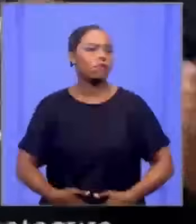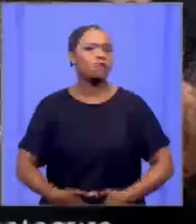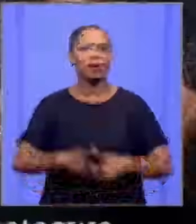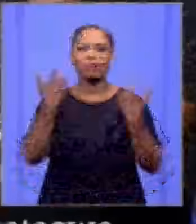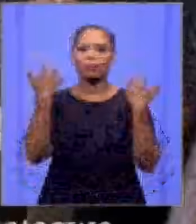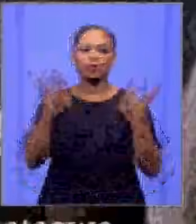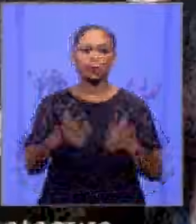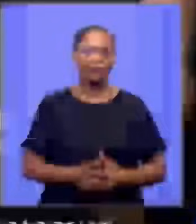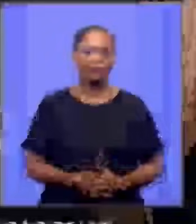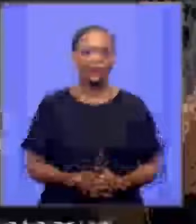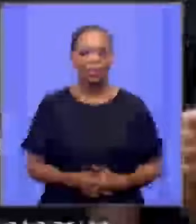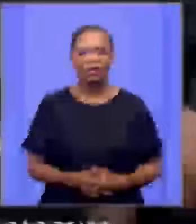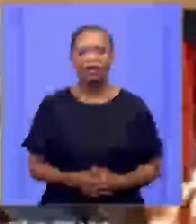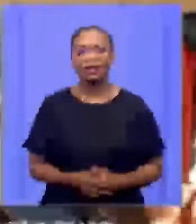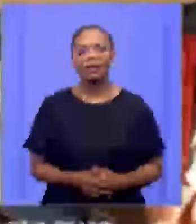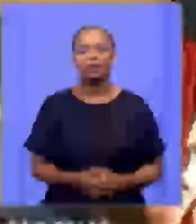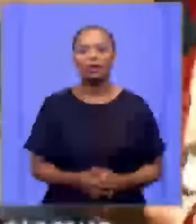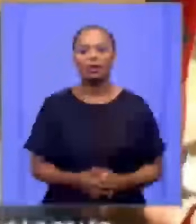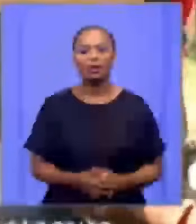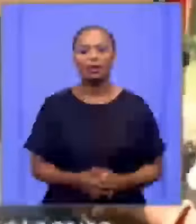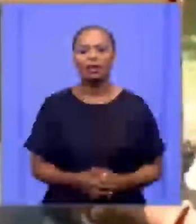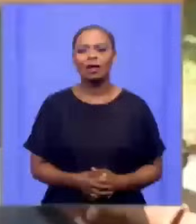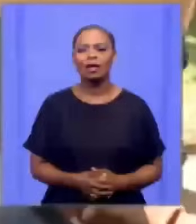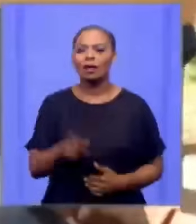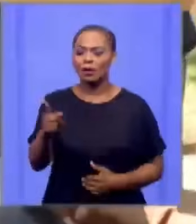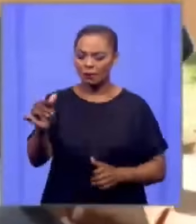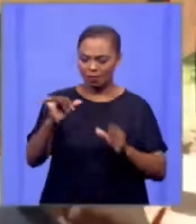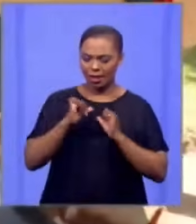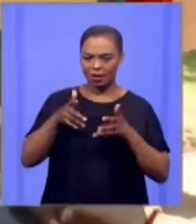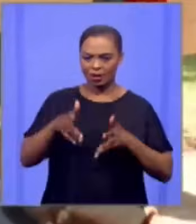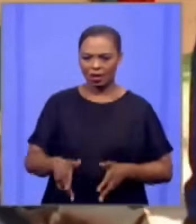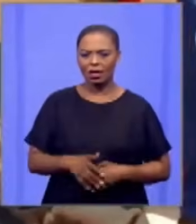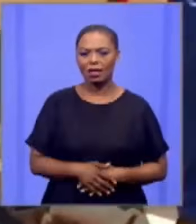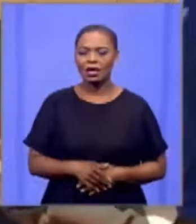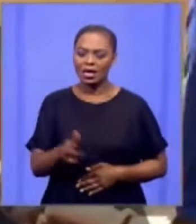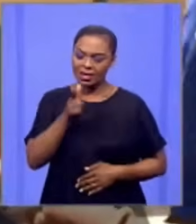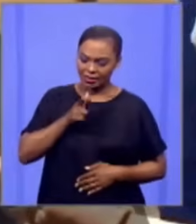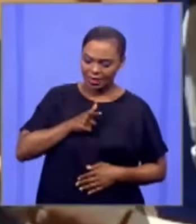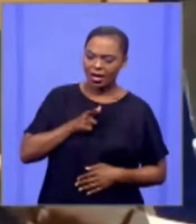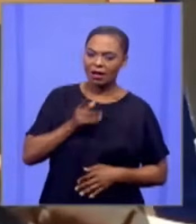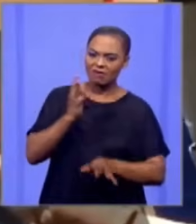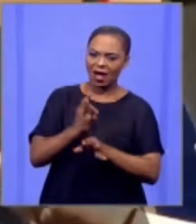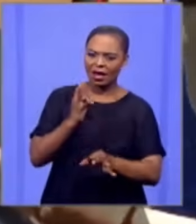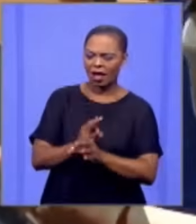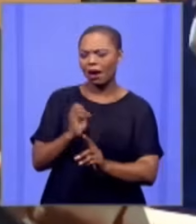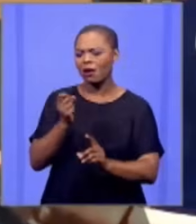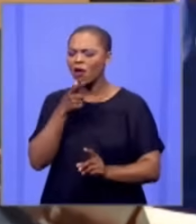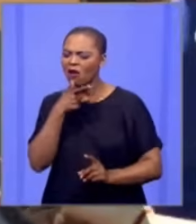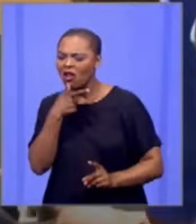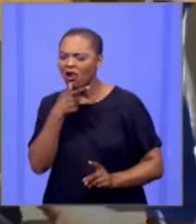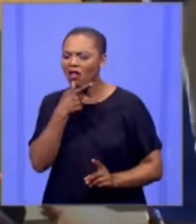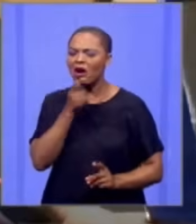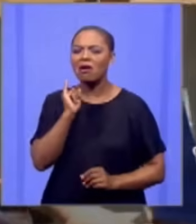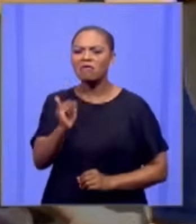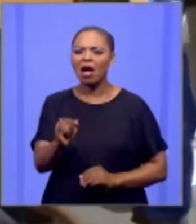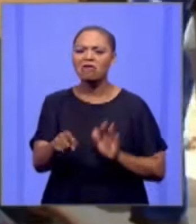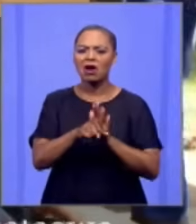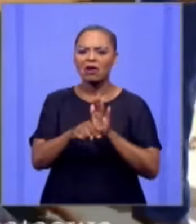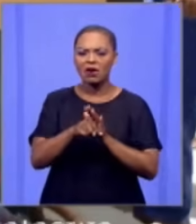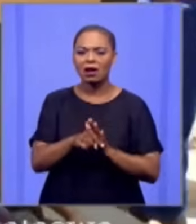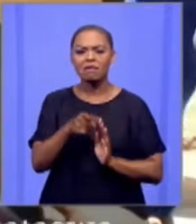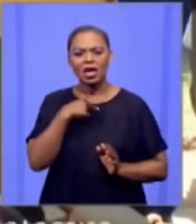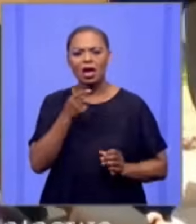Nna eno nako ene ke na le yena ha na khutla bona mpolela ntho tse ntatwa di buang go yena le tsa moisang tsona ke